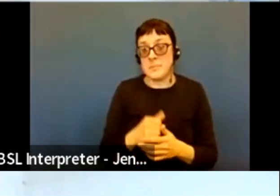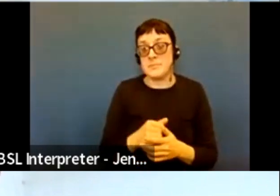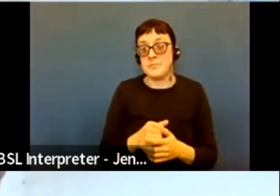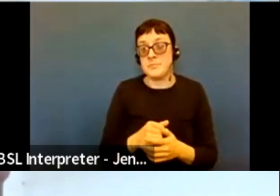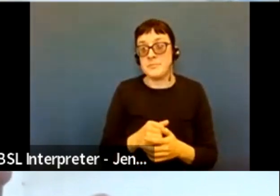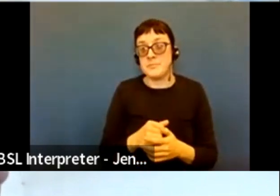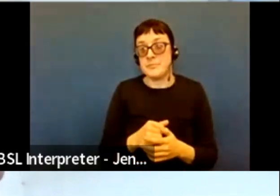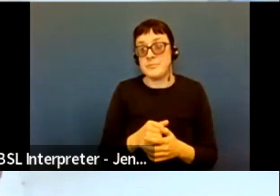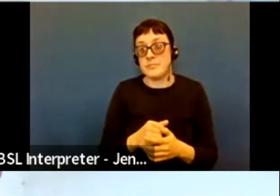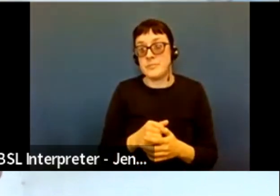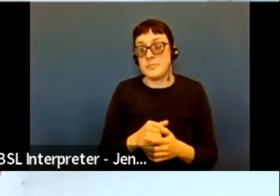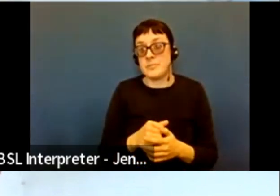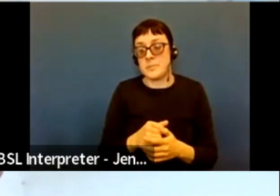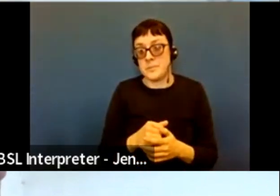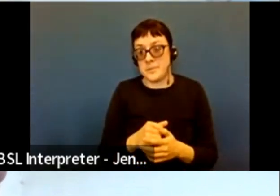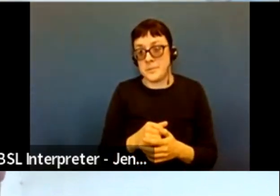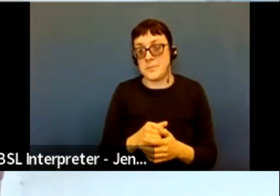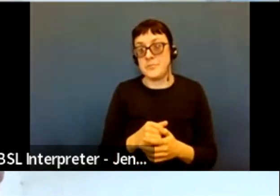this,